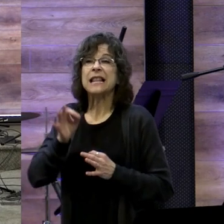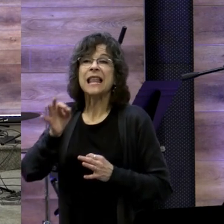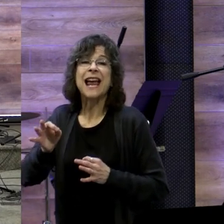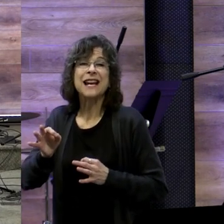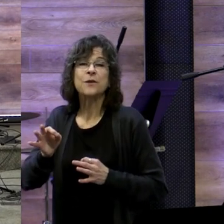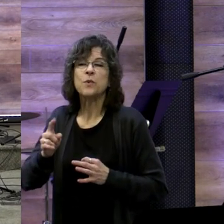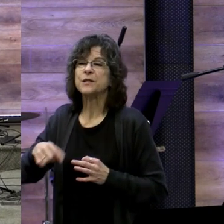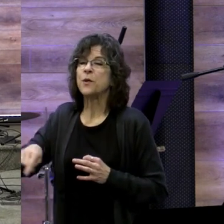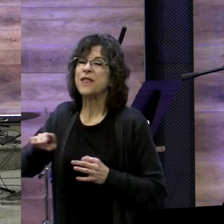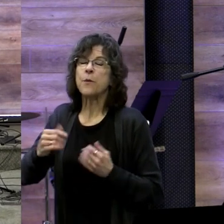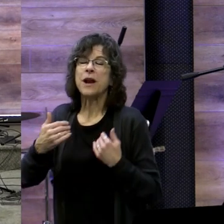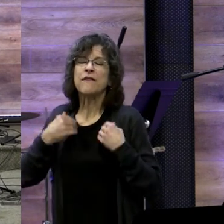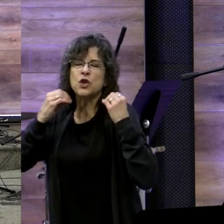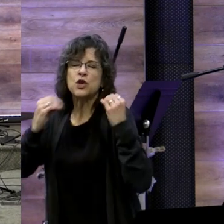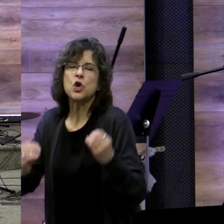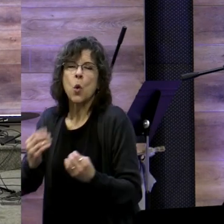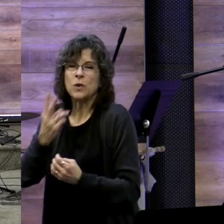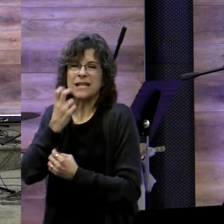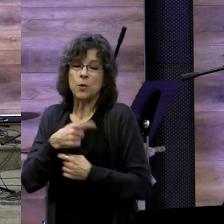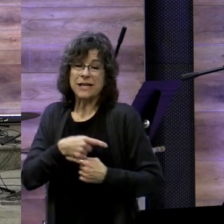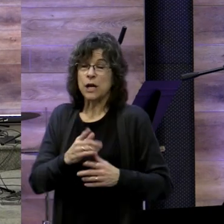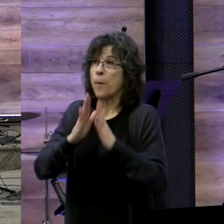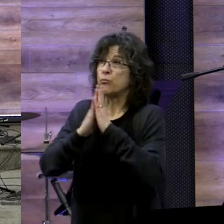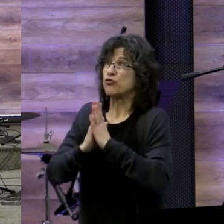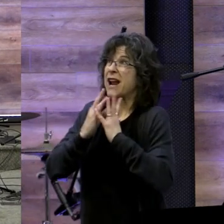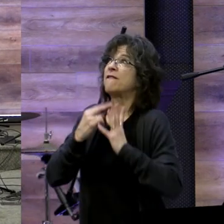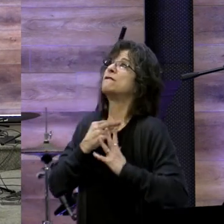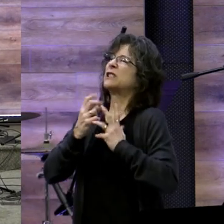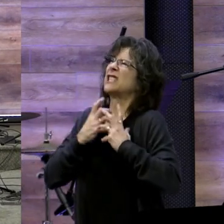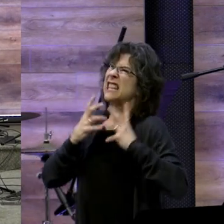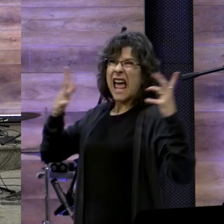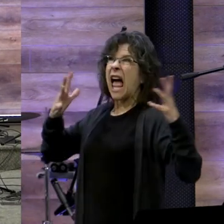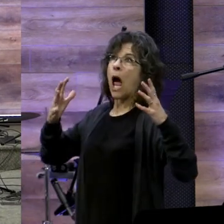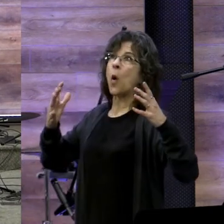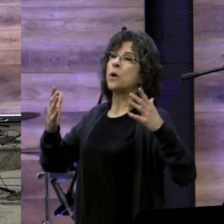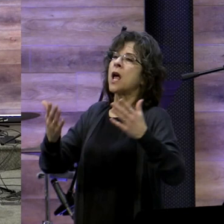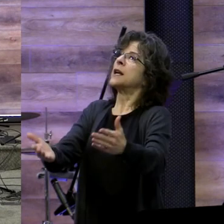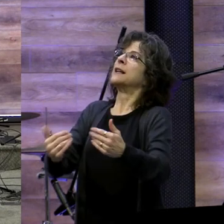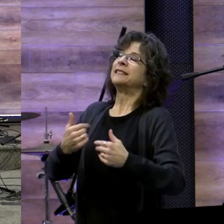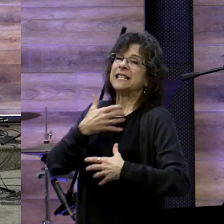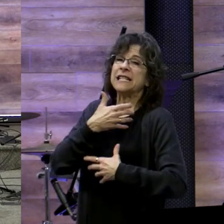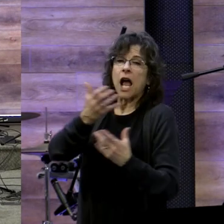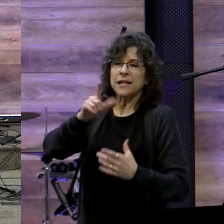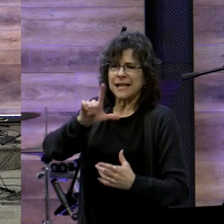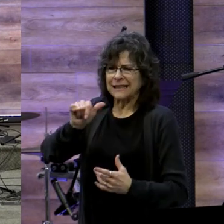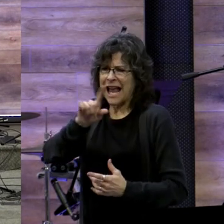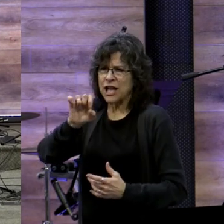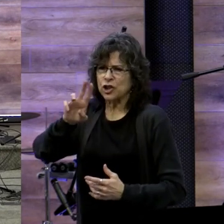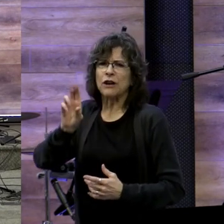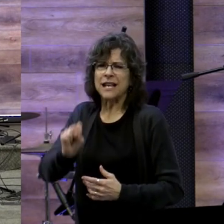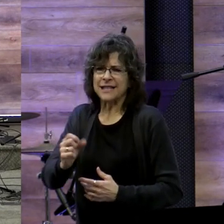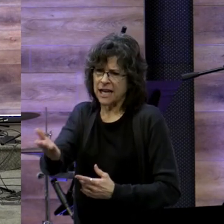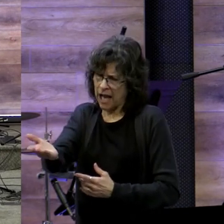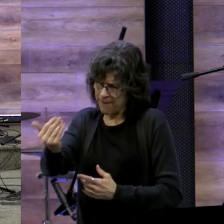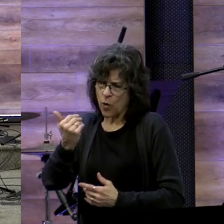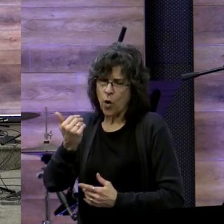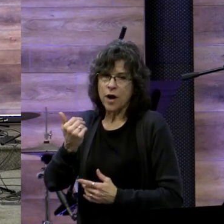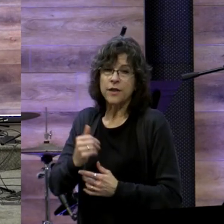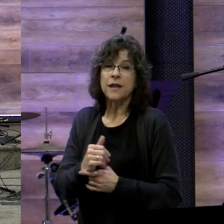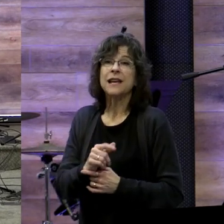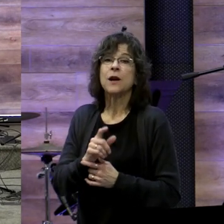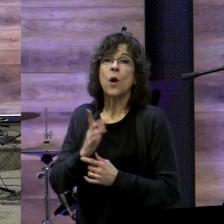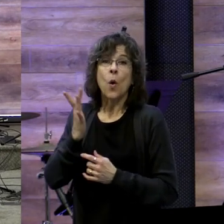that he prayed for all to hear was to leave no doubt. Lazarus, come forth. Now some scholars of the Bible say he had to make